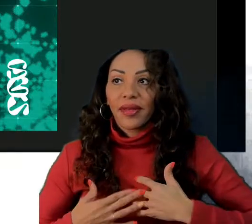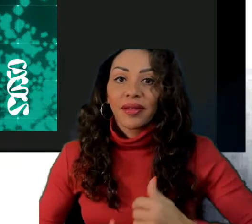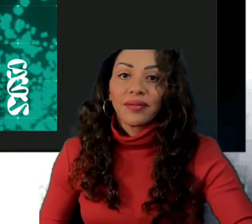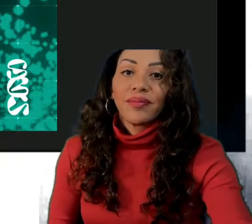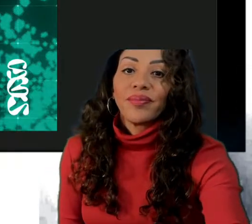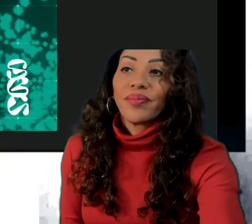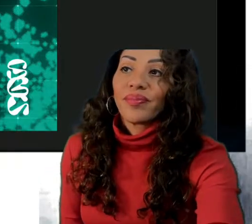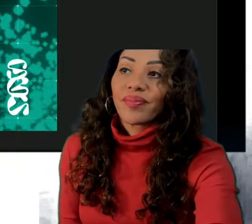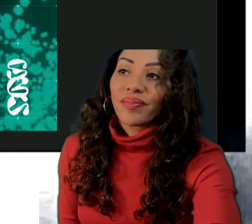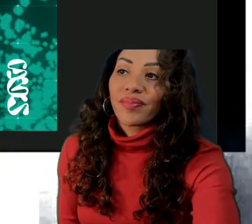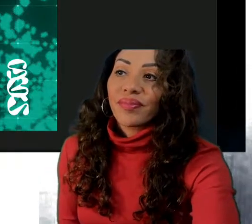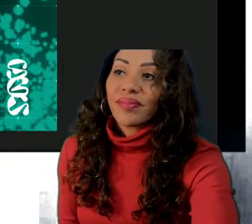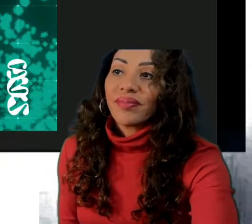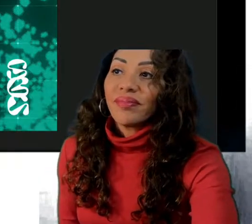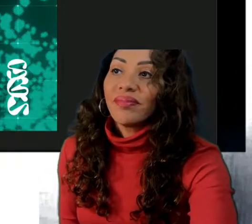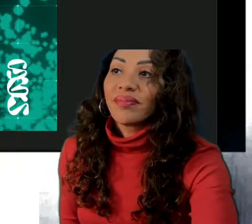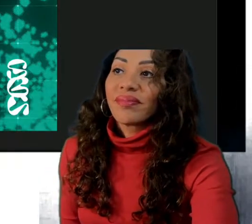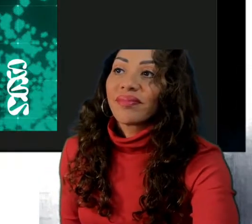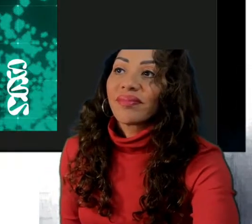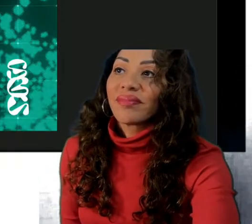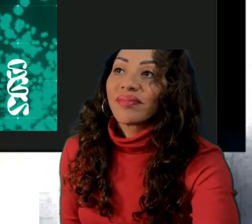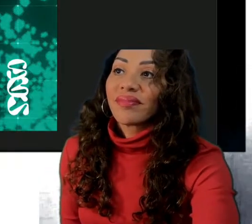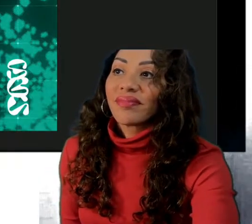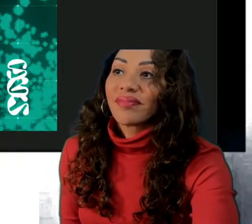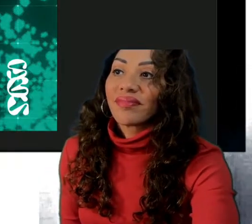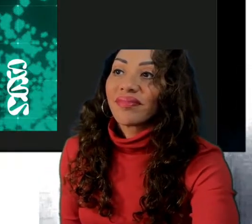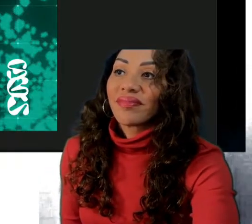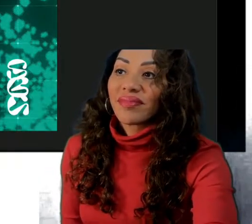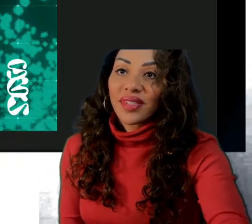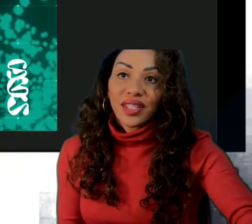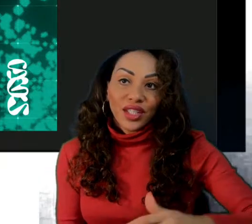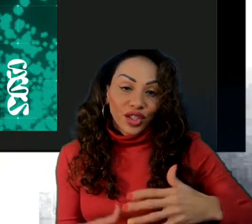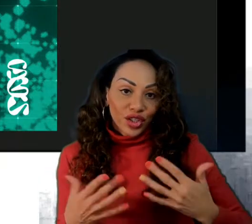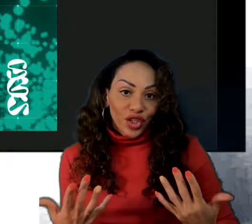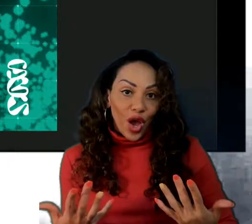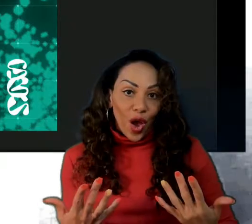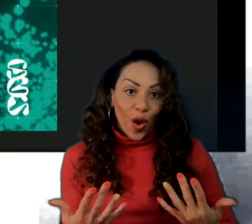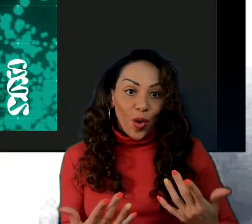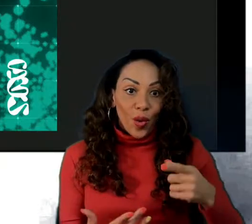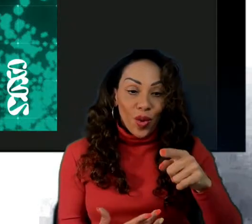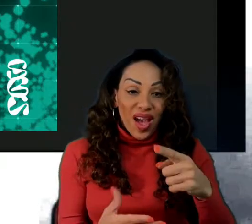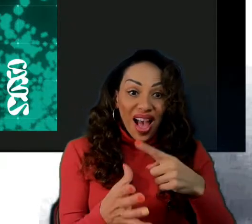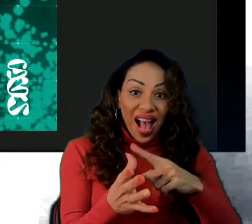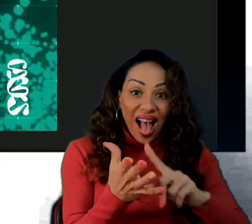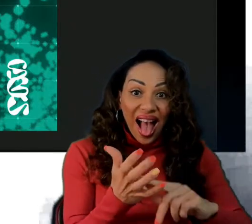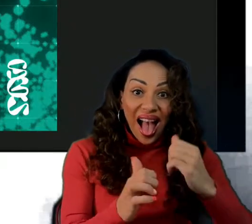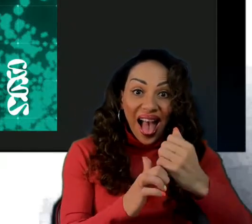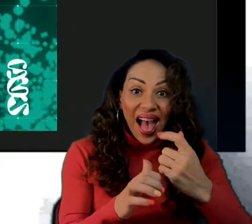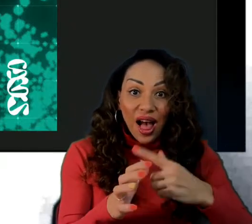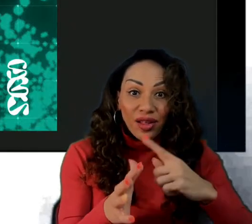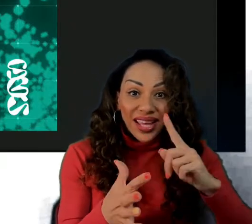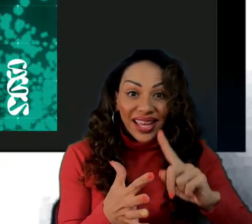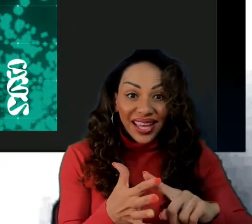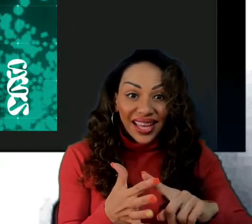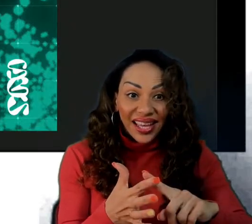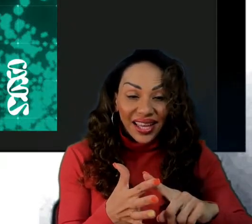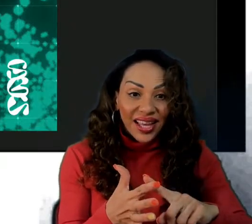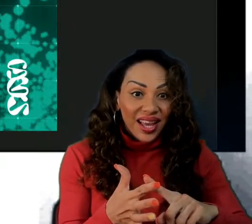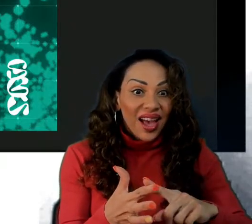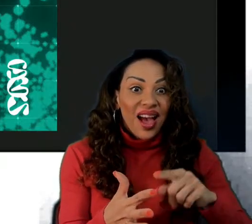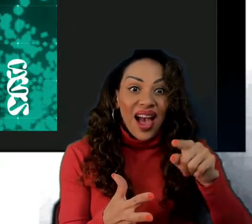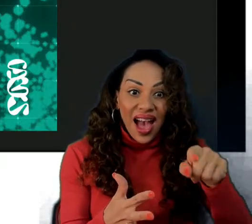was provided by the algae. So in the whole history of the Earth, the algae has produced the oxygen for 1 in every 2 of your